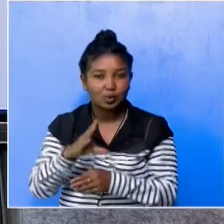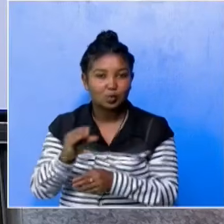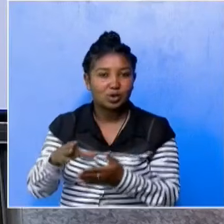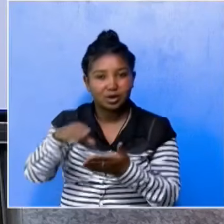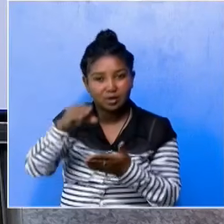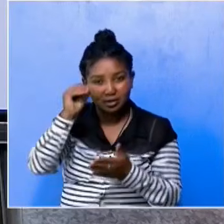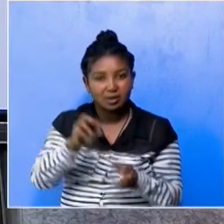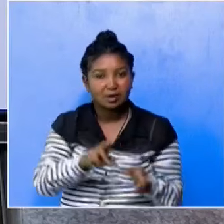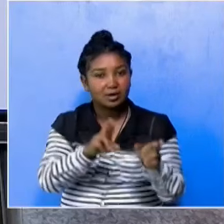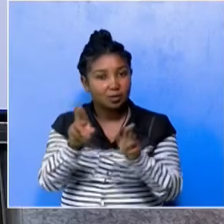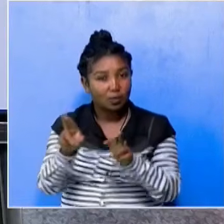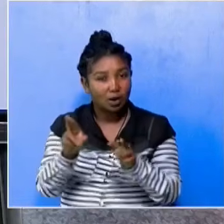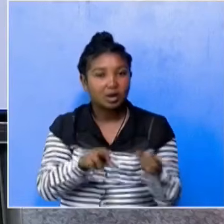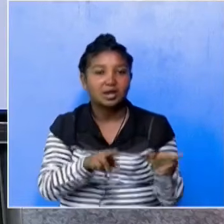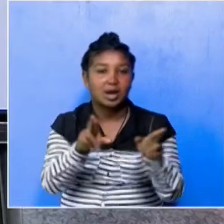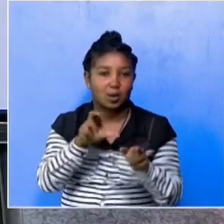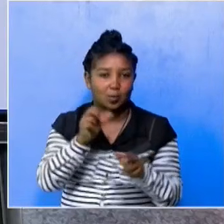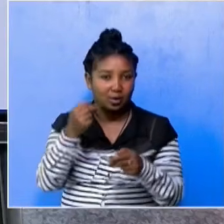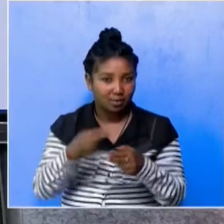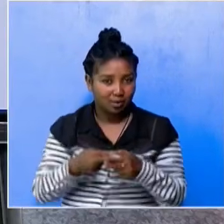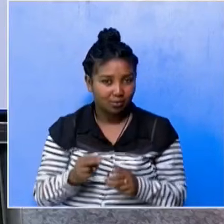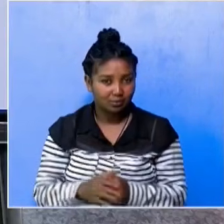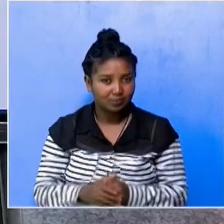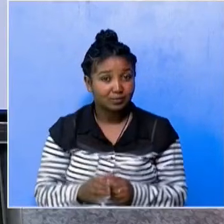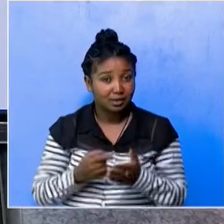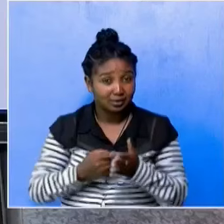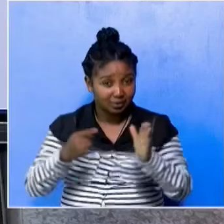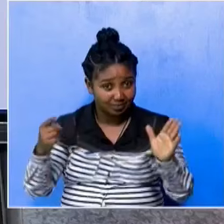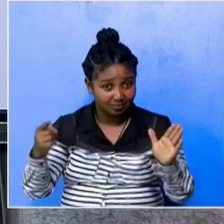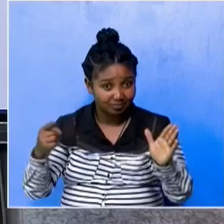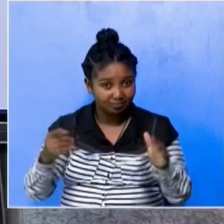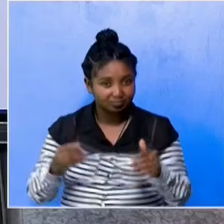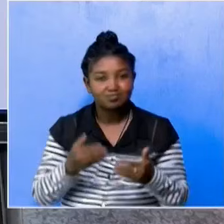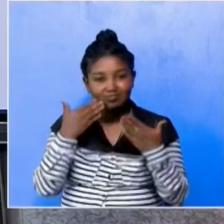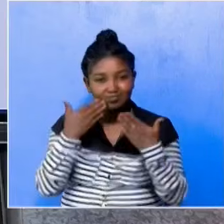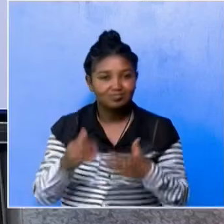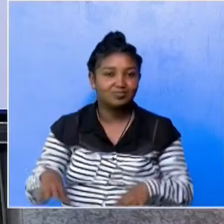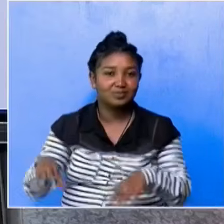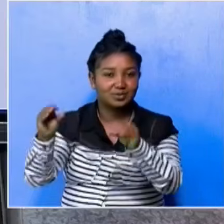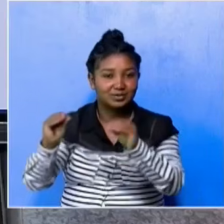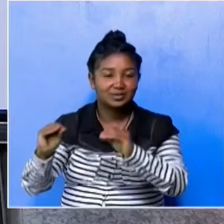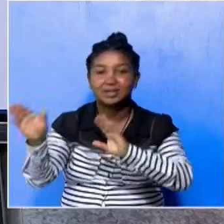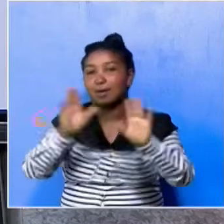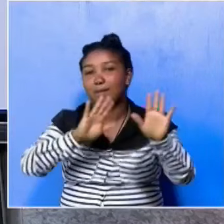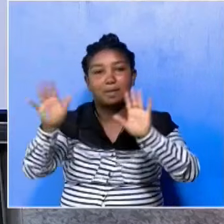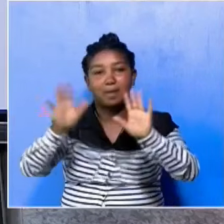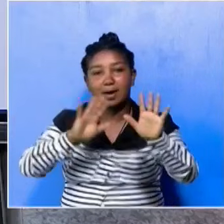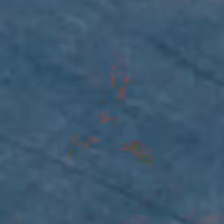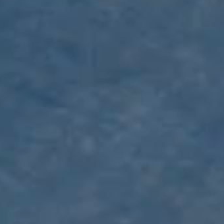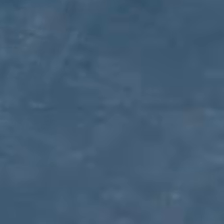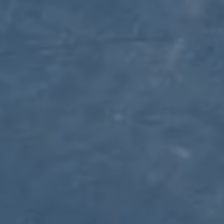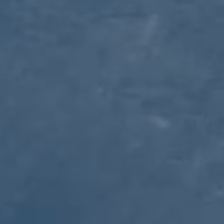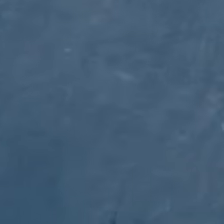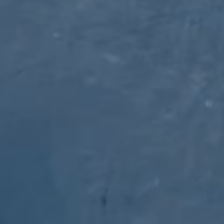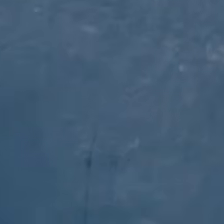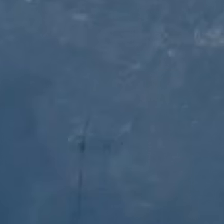about regular and irregular noun. Is that clear? Thank you, student. See you.